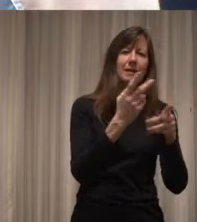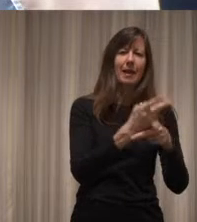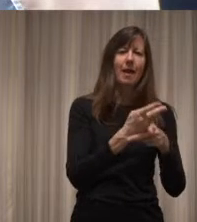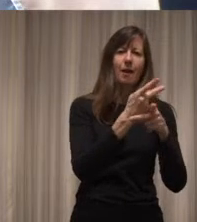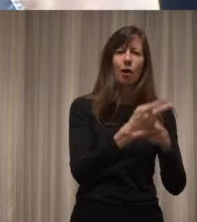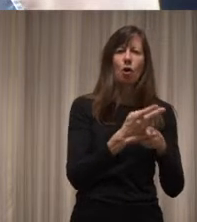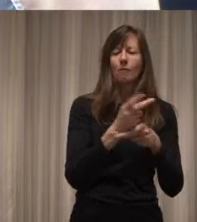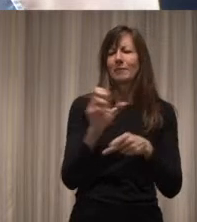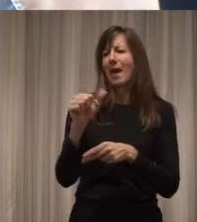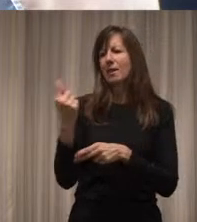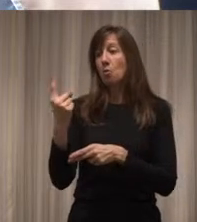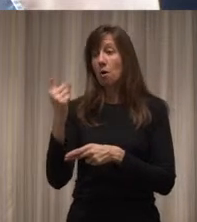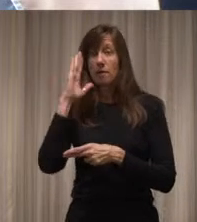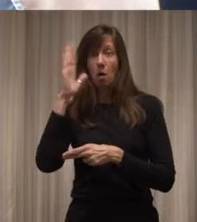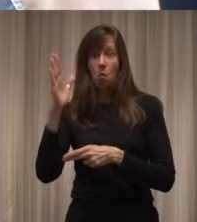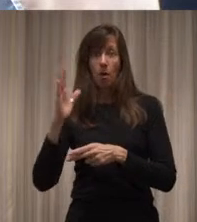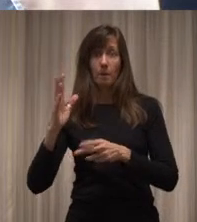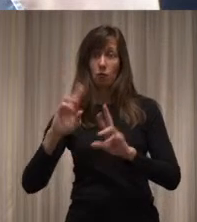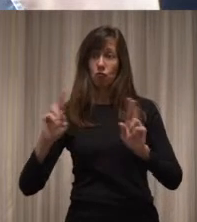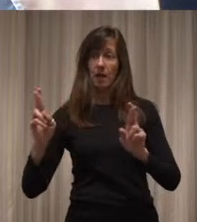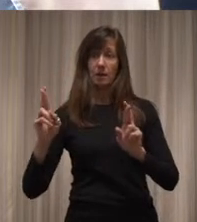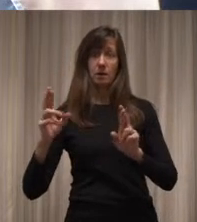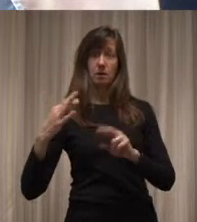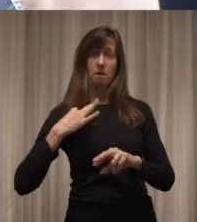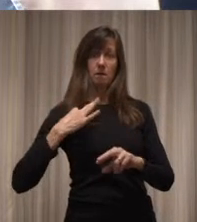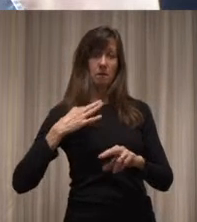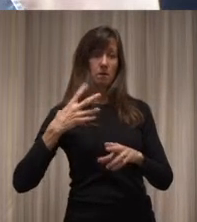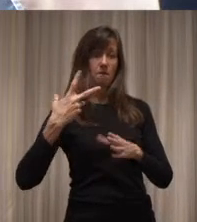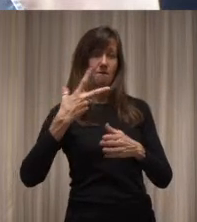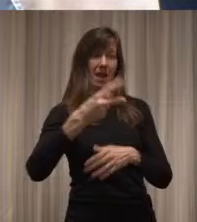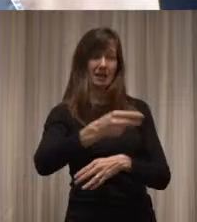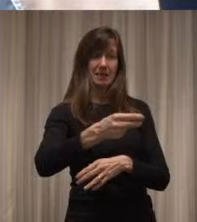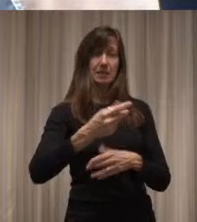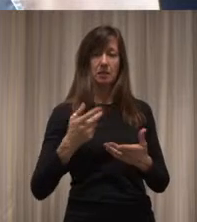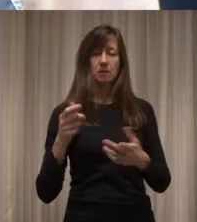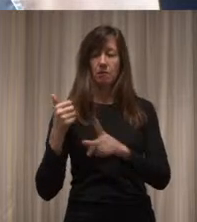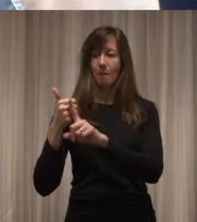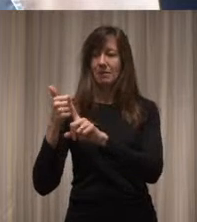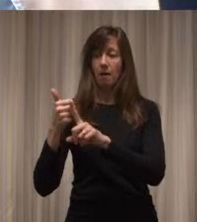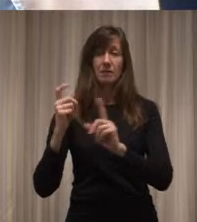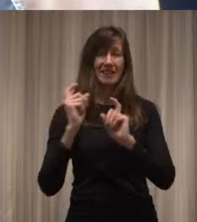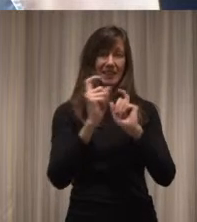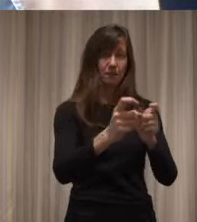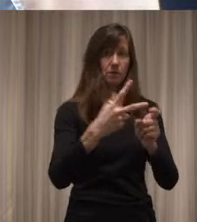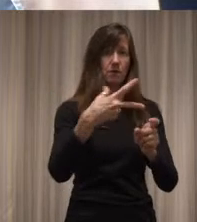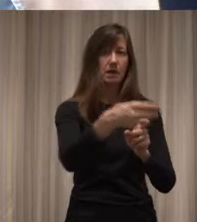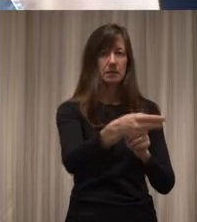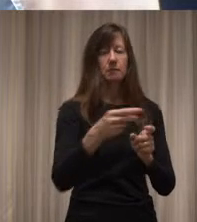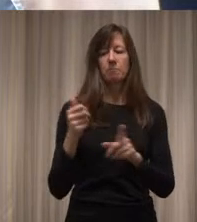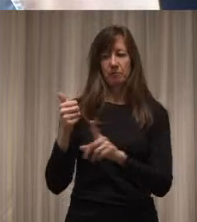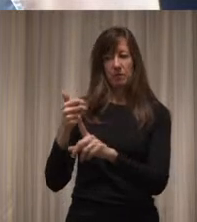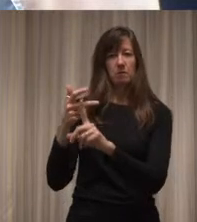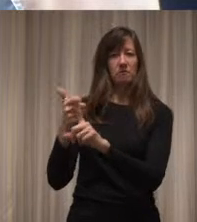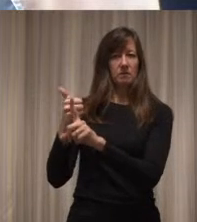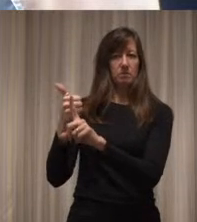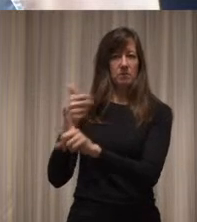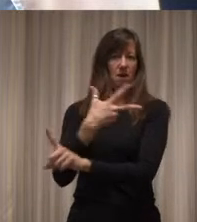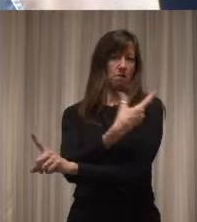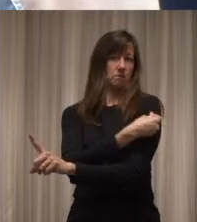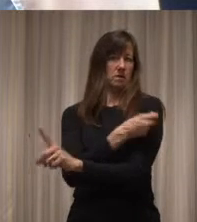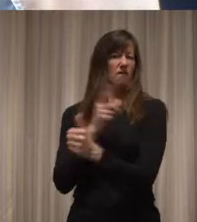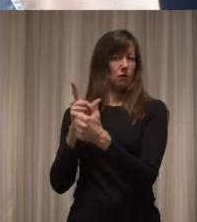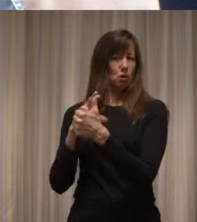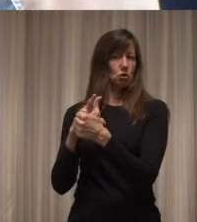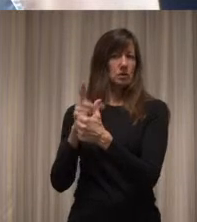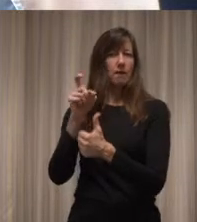the vaccines. Of course, we're giving them the vaccine first. And really all frontline high-risk public